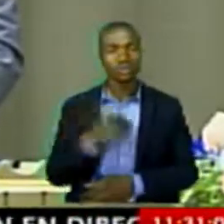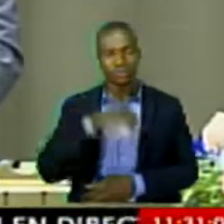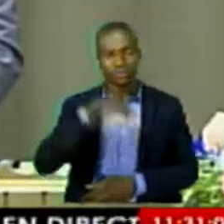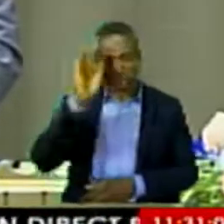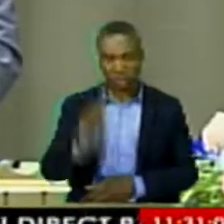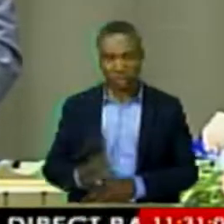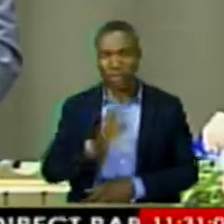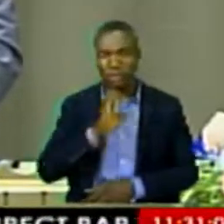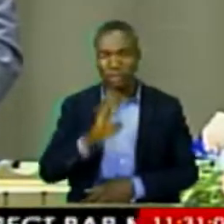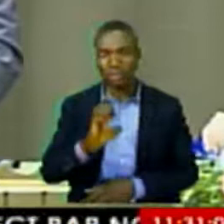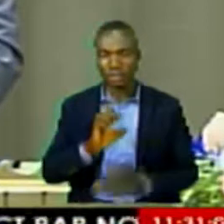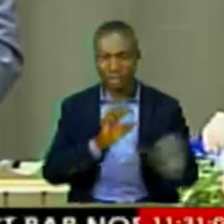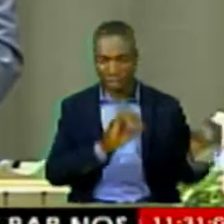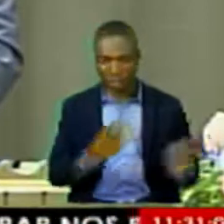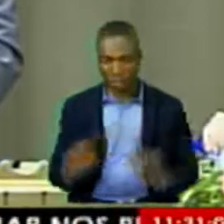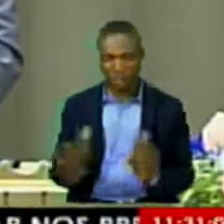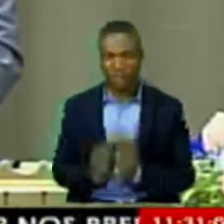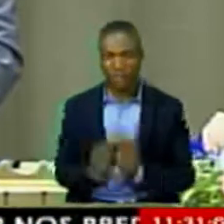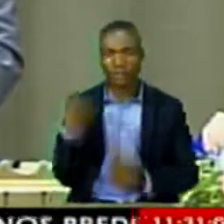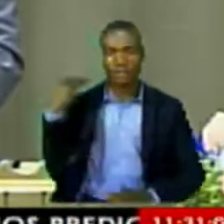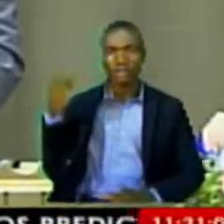Your believers could do something good.